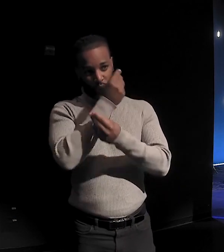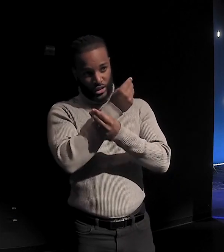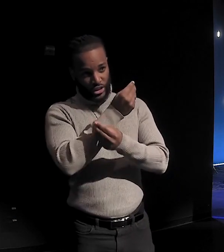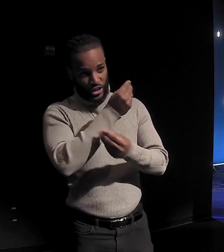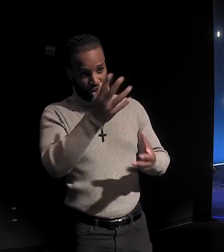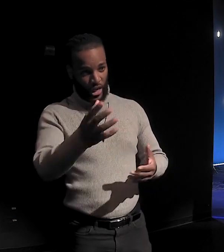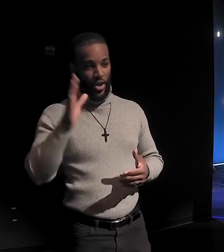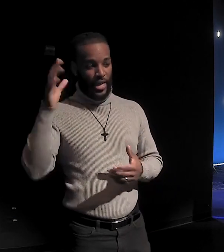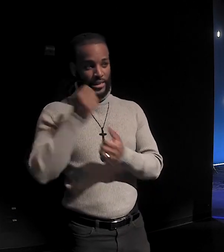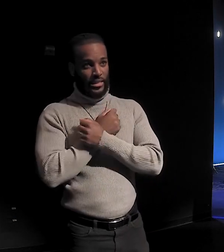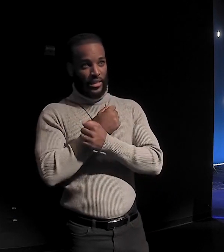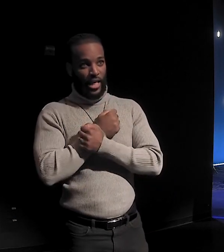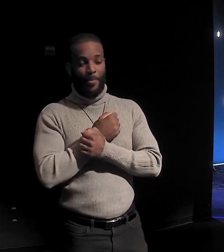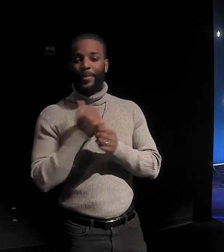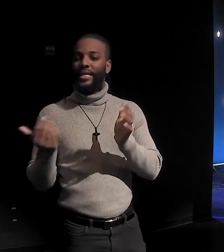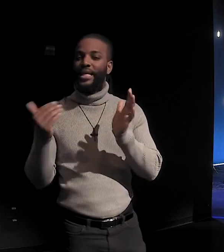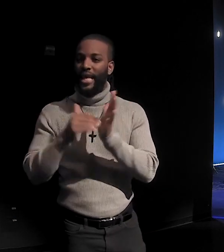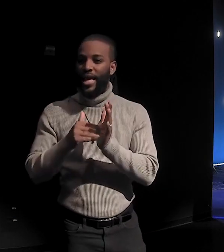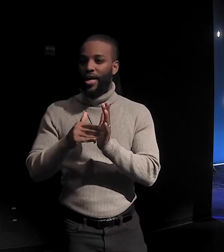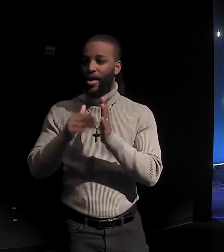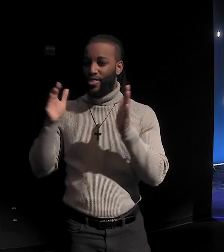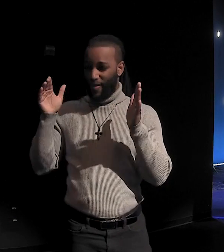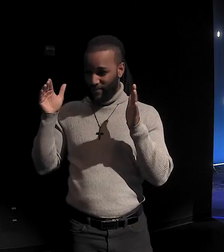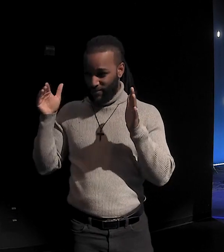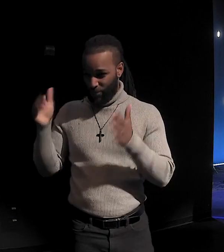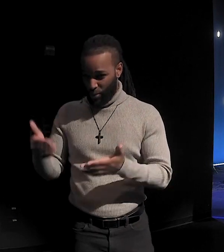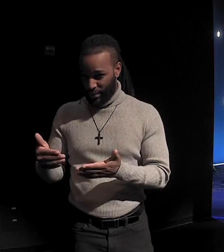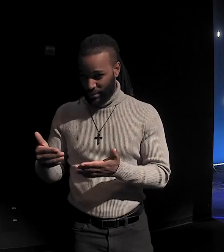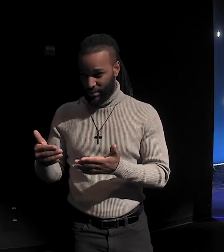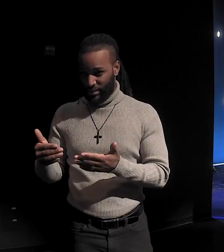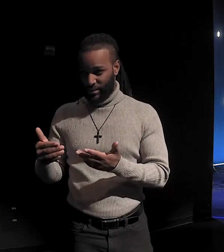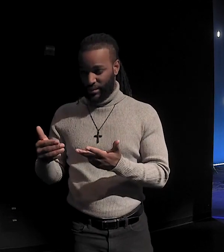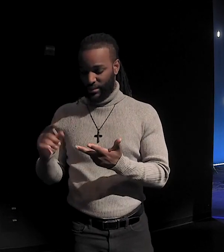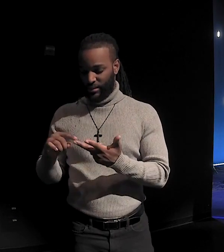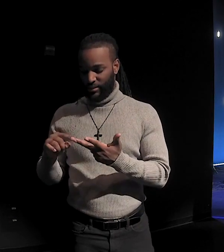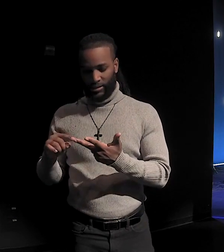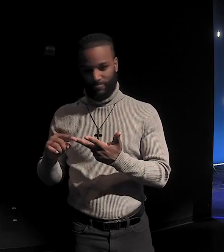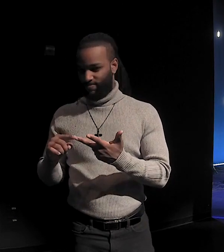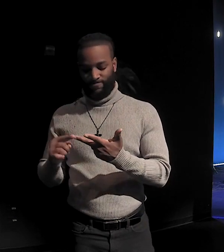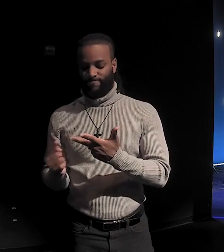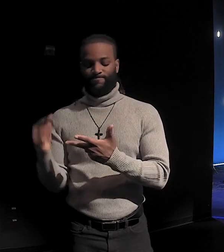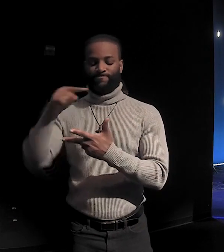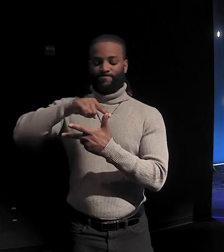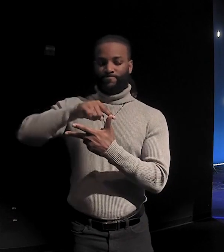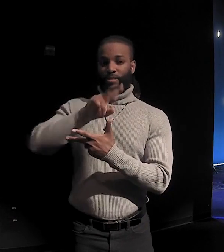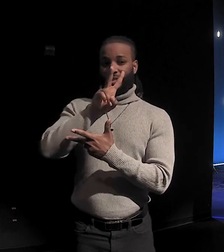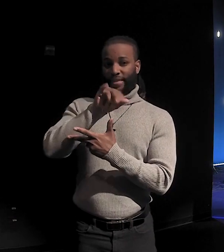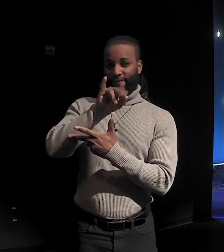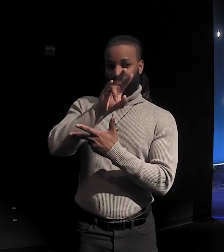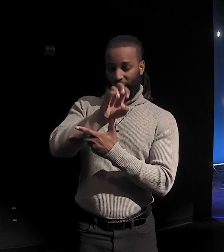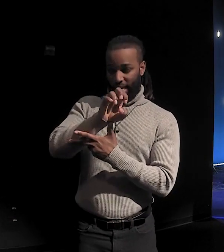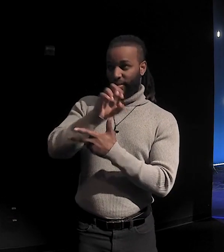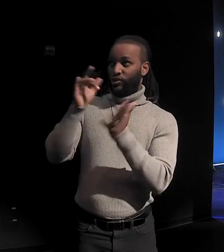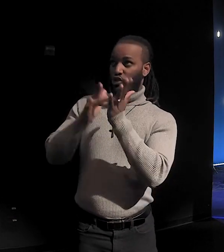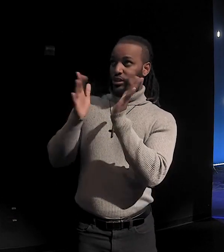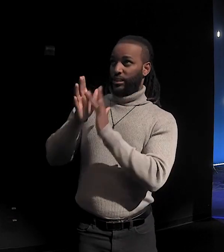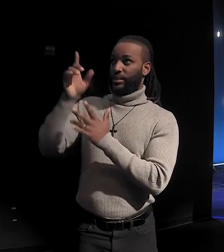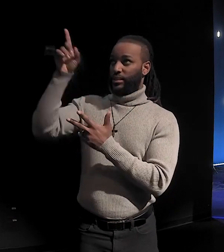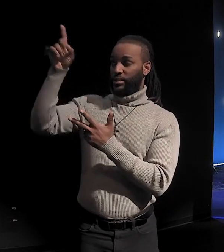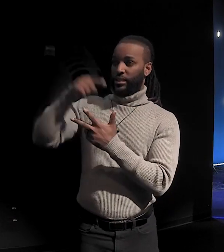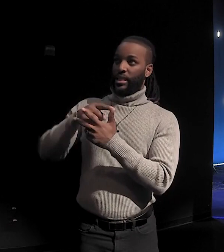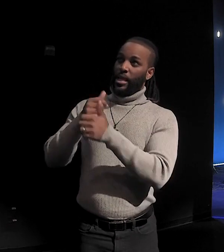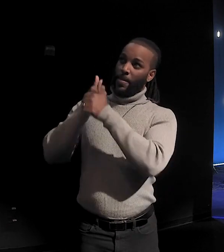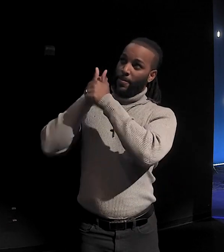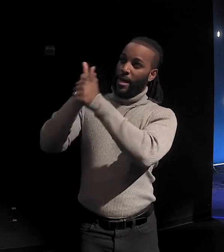with others. But again, the focus is on the vine, Jesus, and on abiding, being